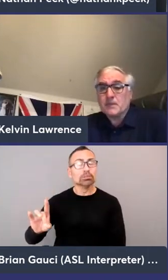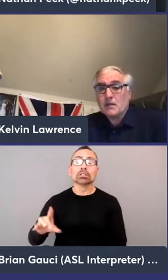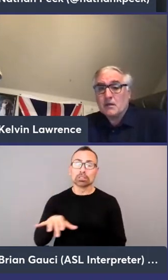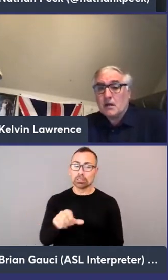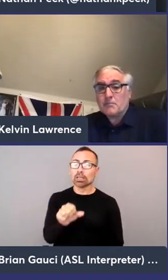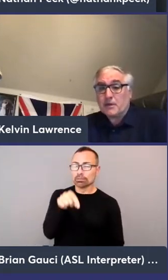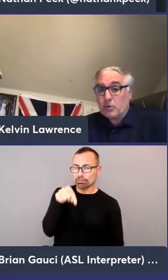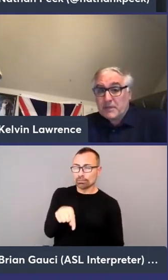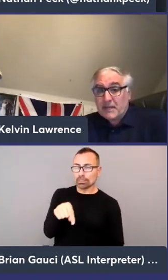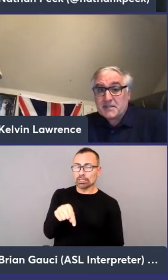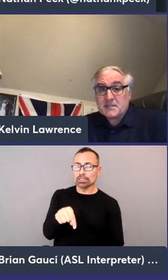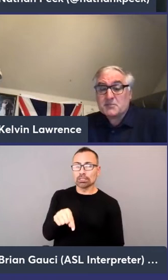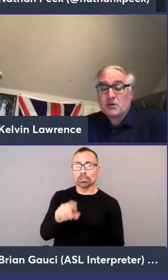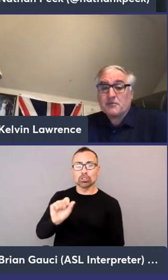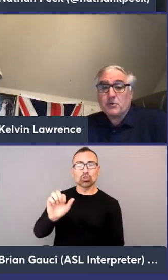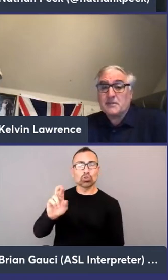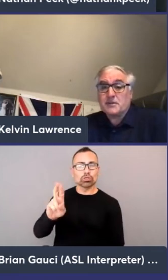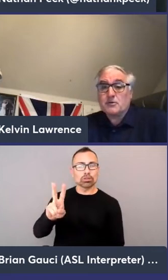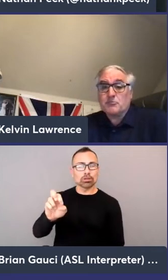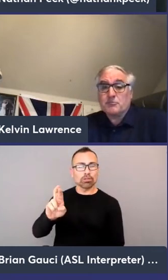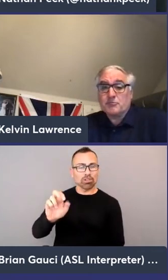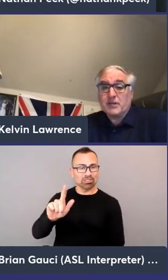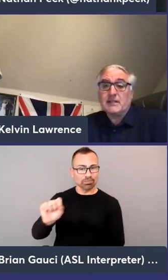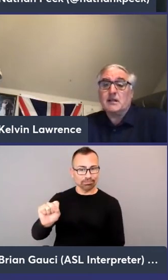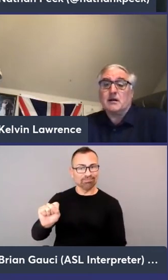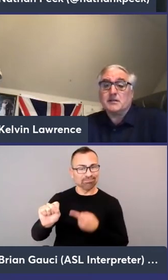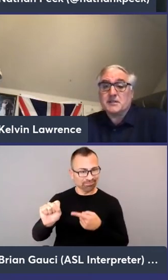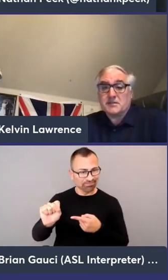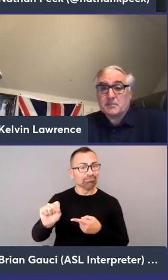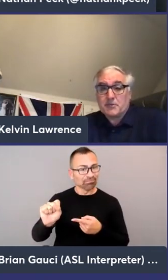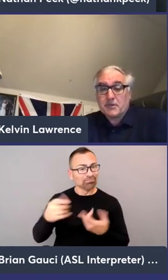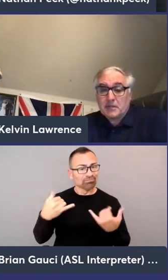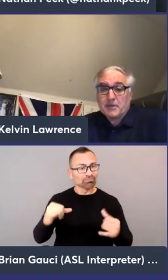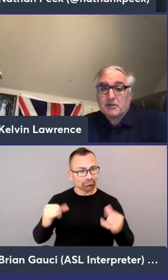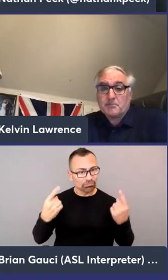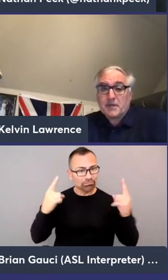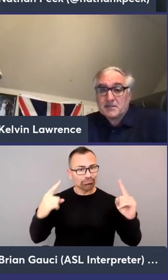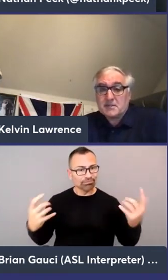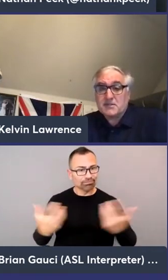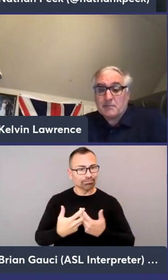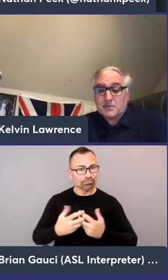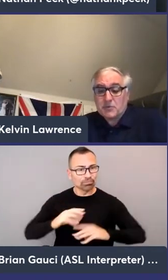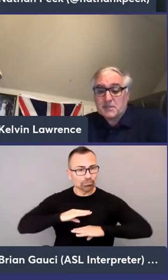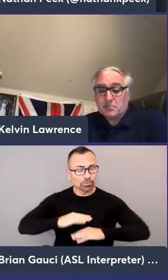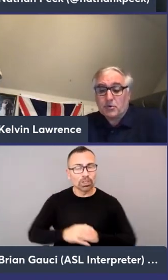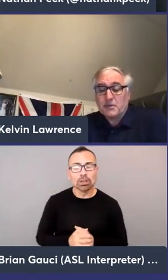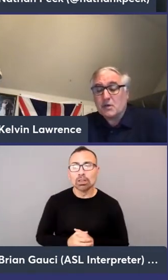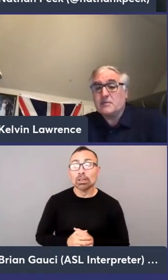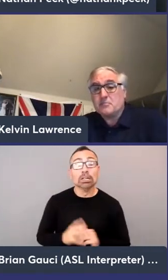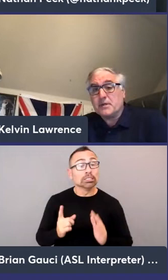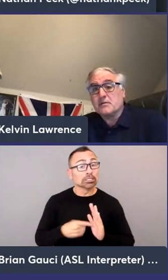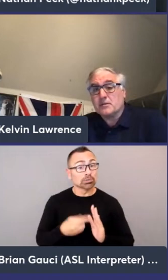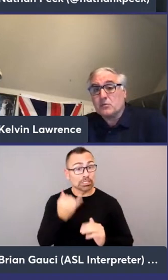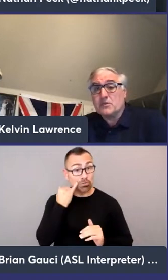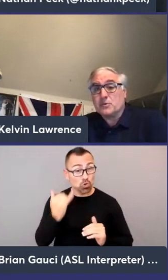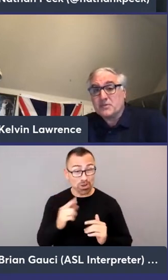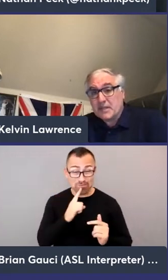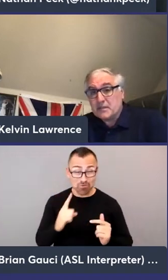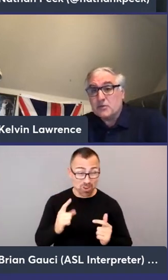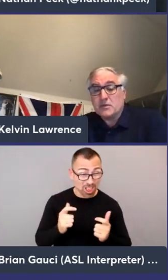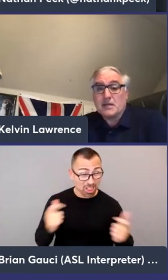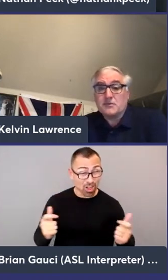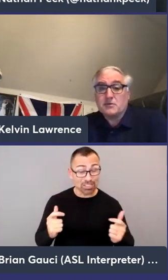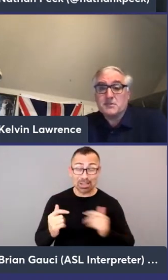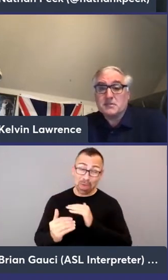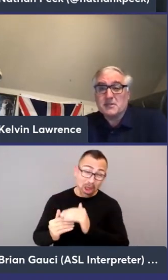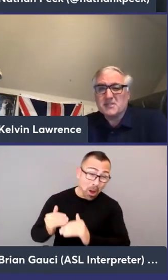option. There will be cases where if you wanted to go really large into some of the really bigger instance types that we support that go even bigger than the 128